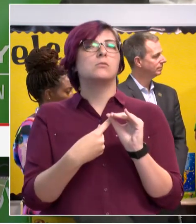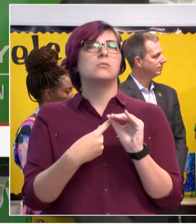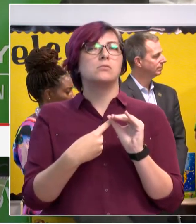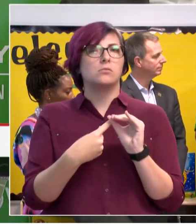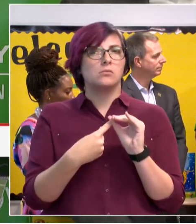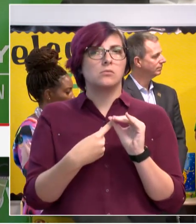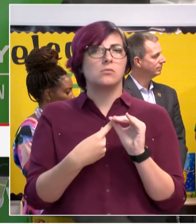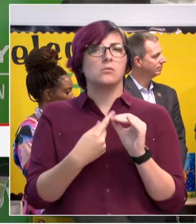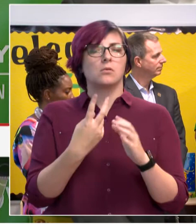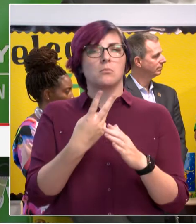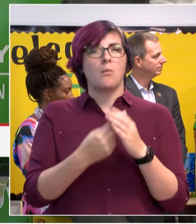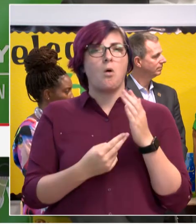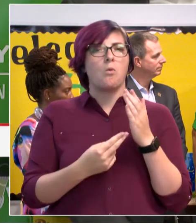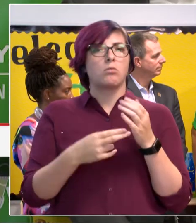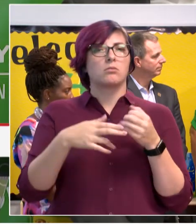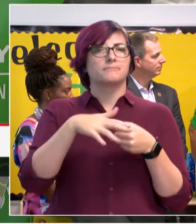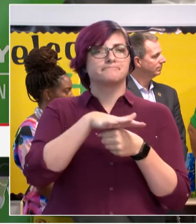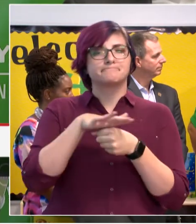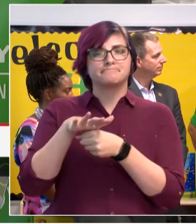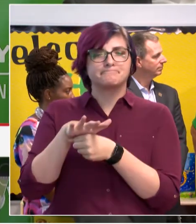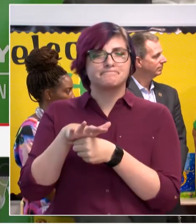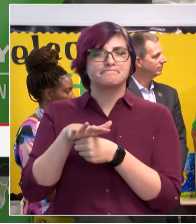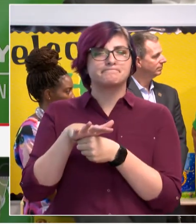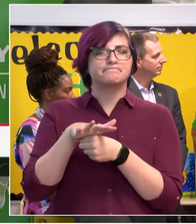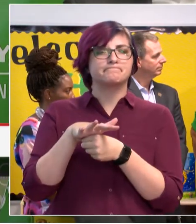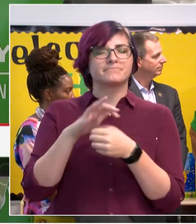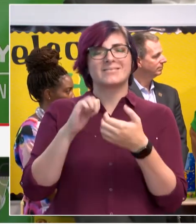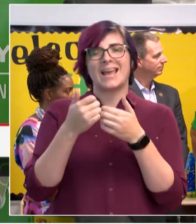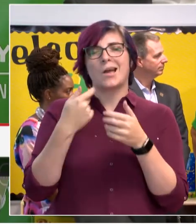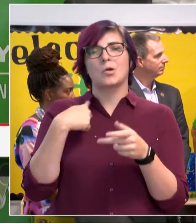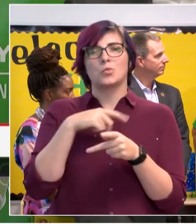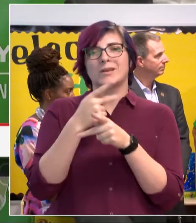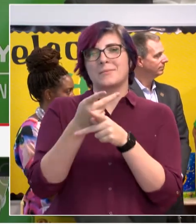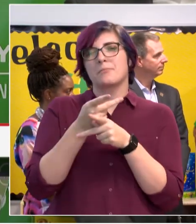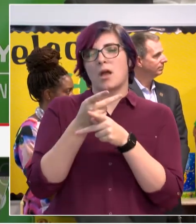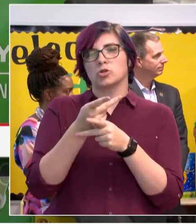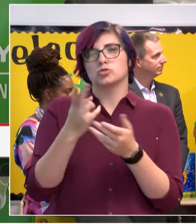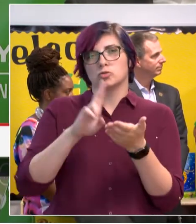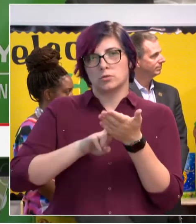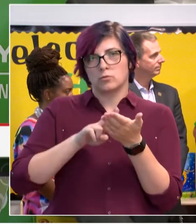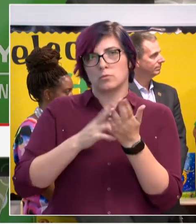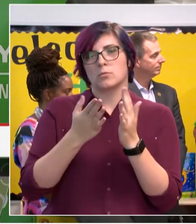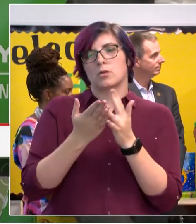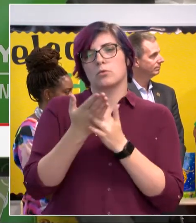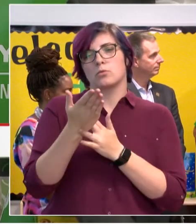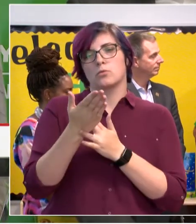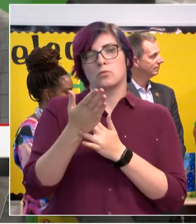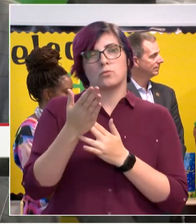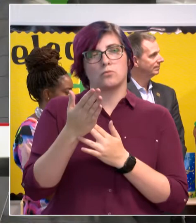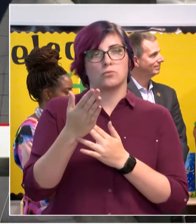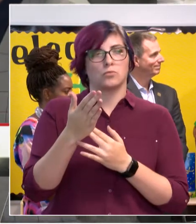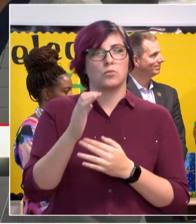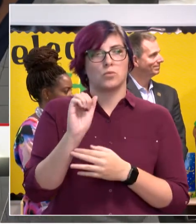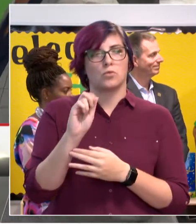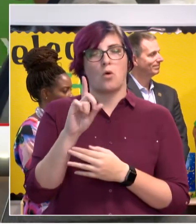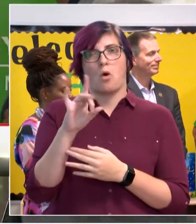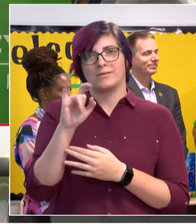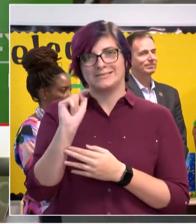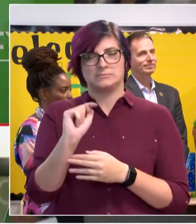both sectors how we monitor enrollment through the audit day.